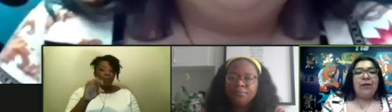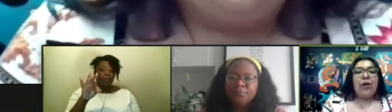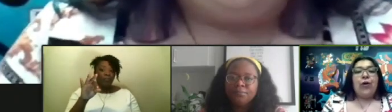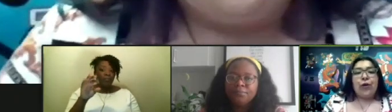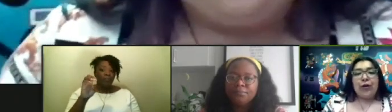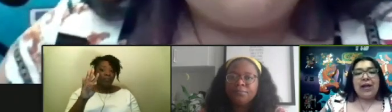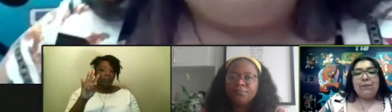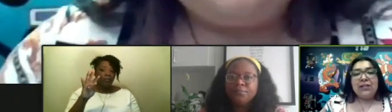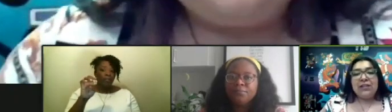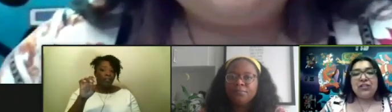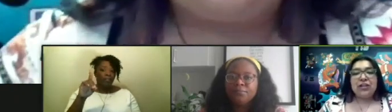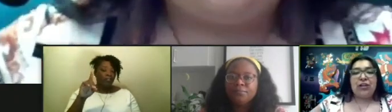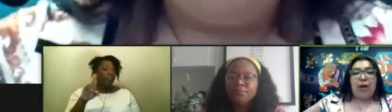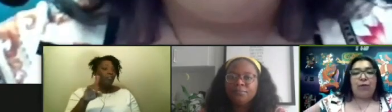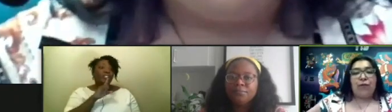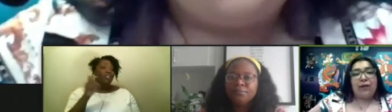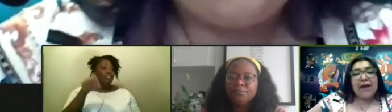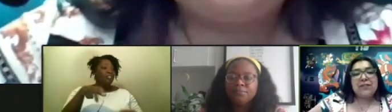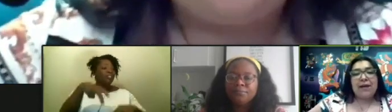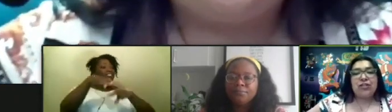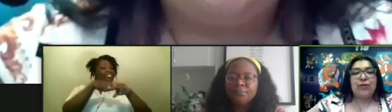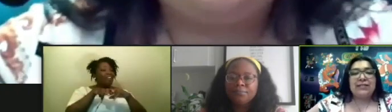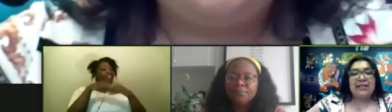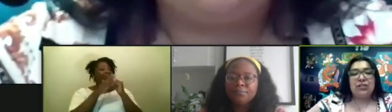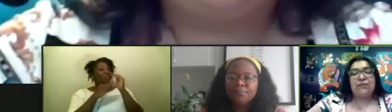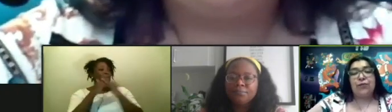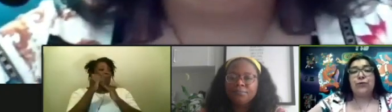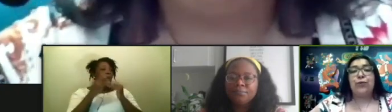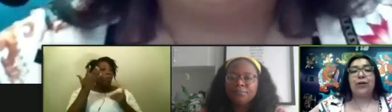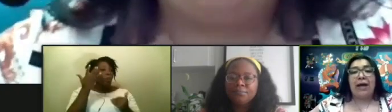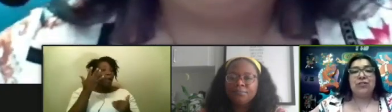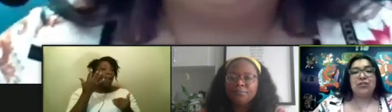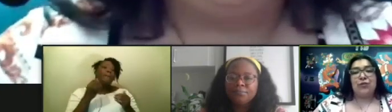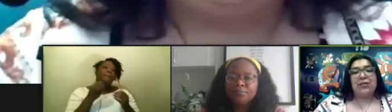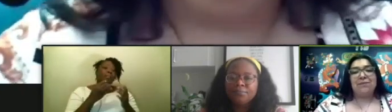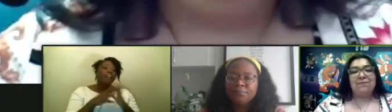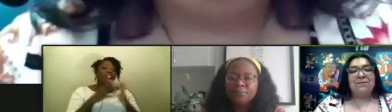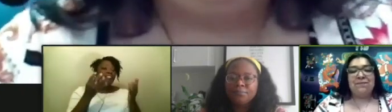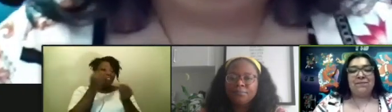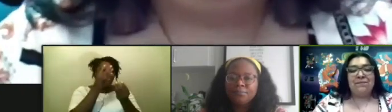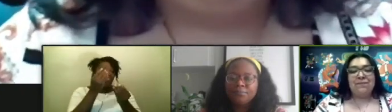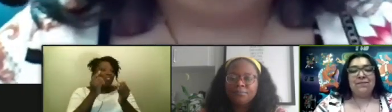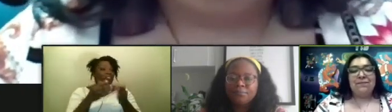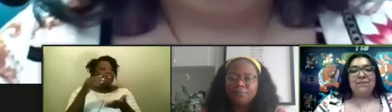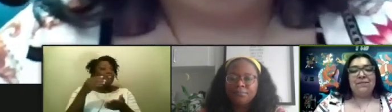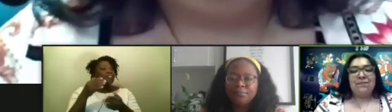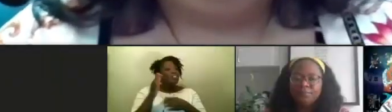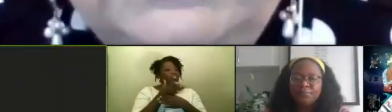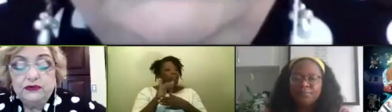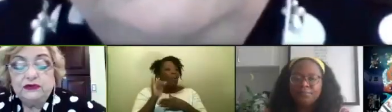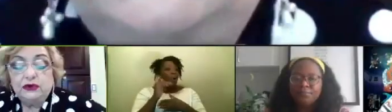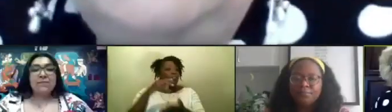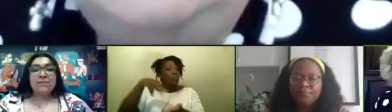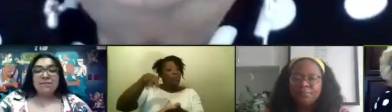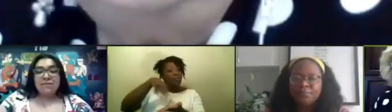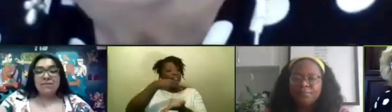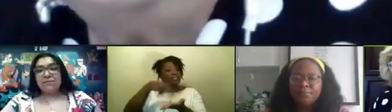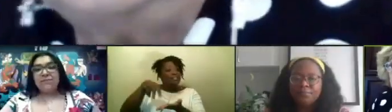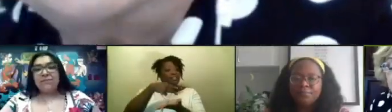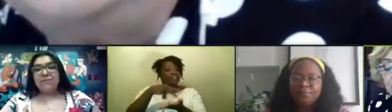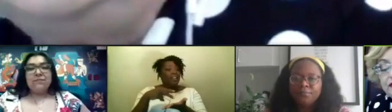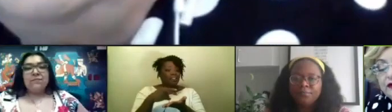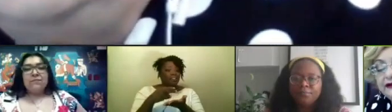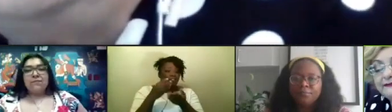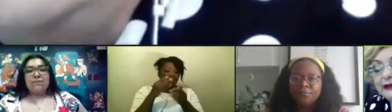onedetroitpbs.org. Gloria, please share the number for live Spanish translations for those who are now just joining. Con mucho gusto. Si